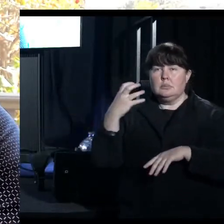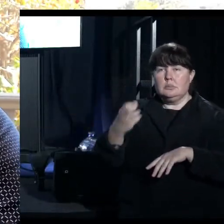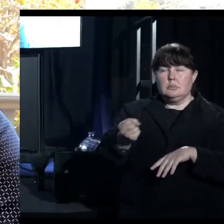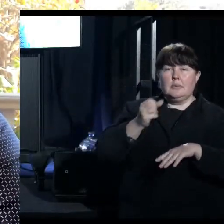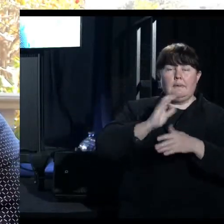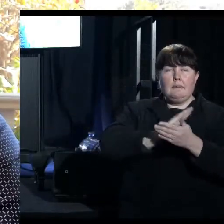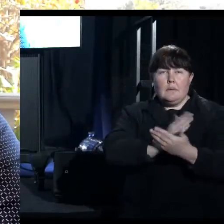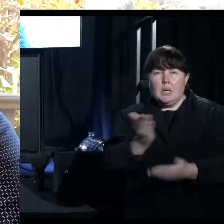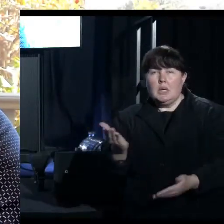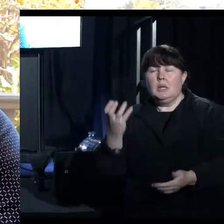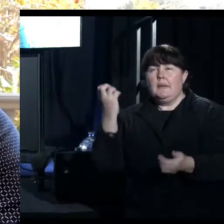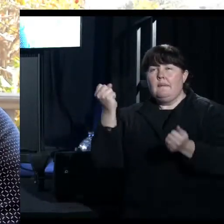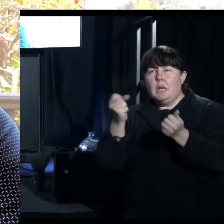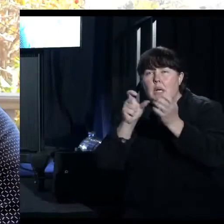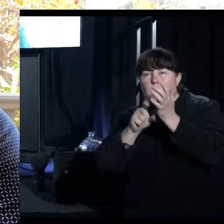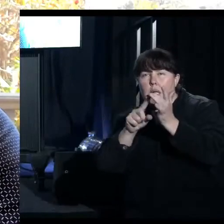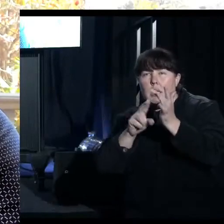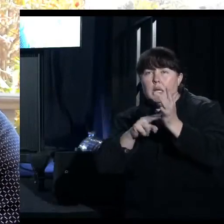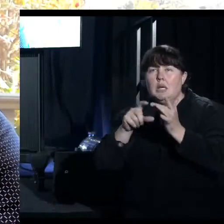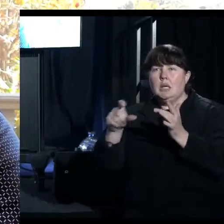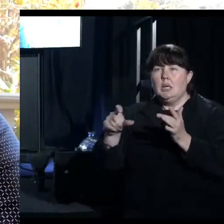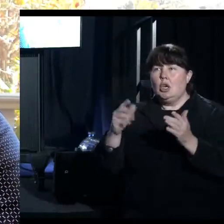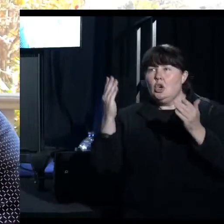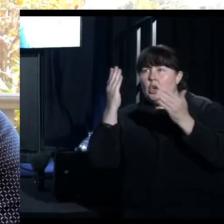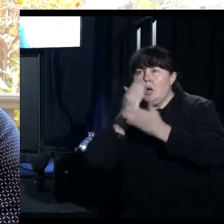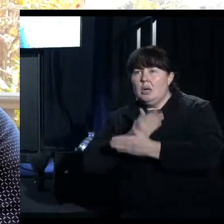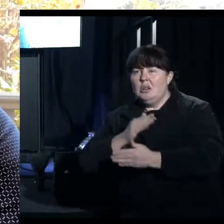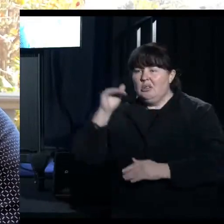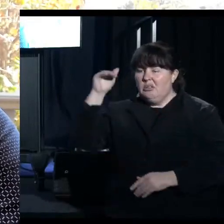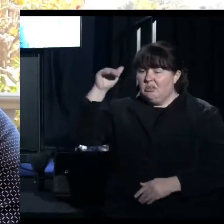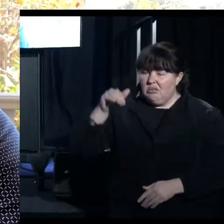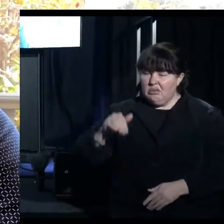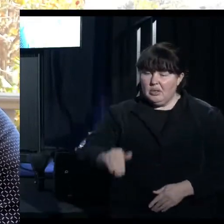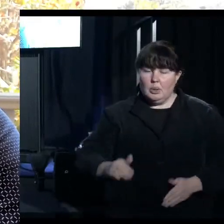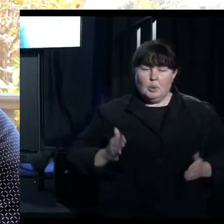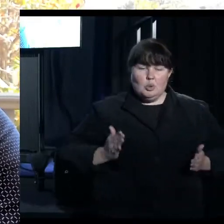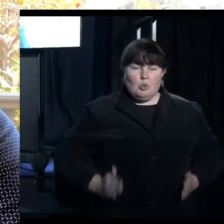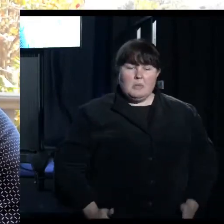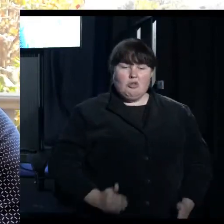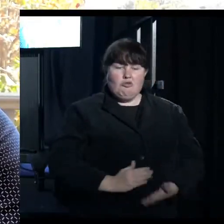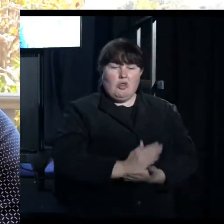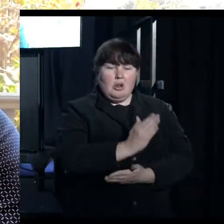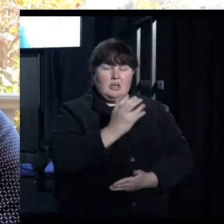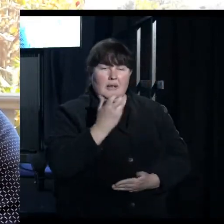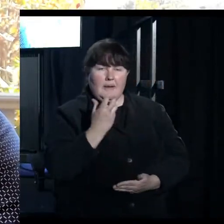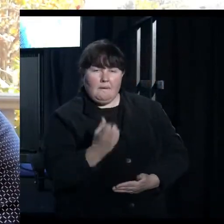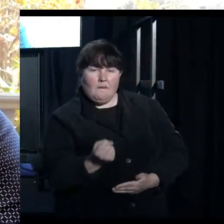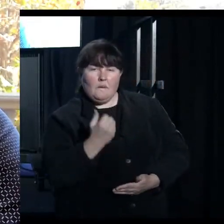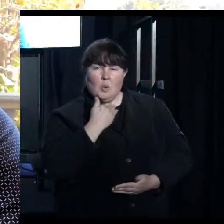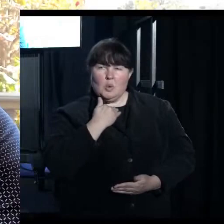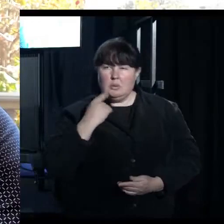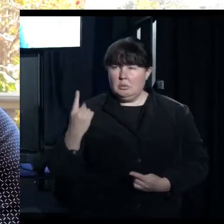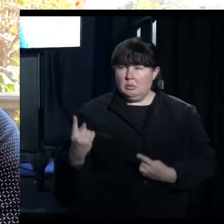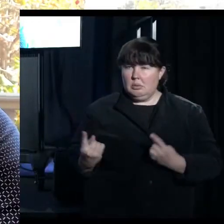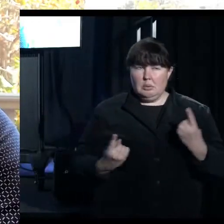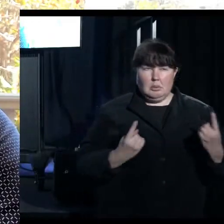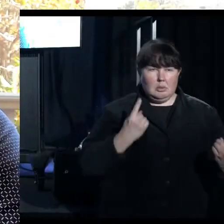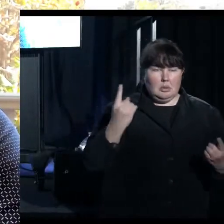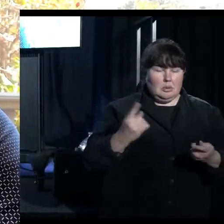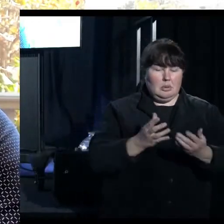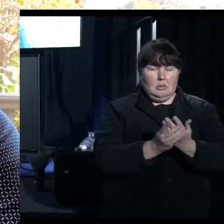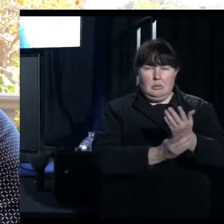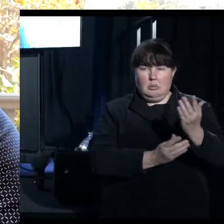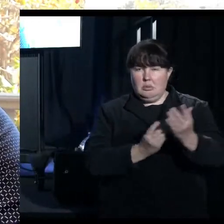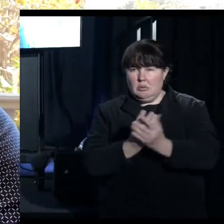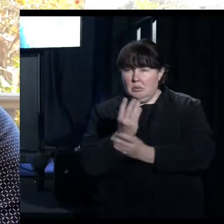rubber gloves, a pitting of loves. A stiffness of eels, a glaring of desks, a gloaming of fields, an intrusion of cockroaches,